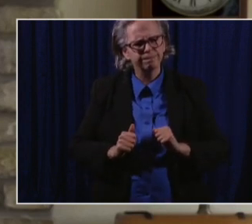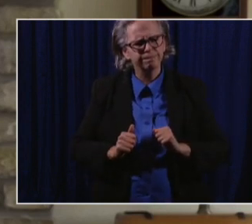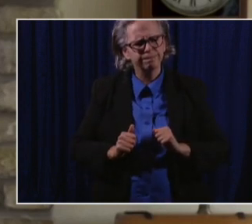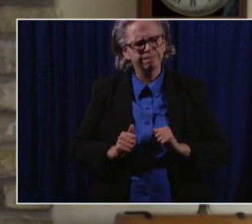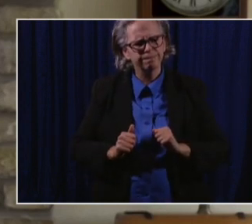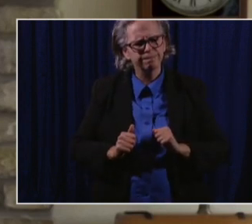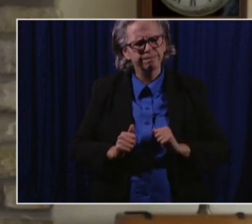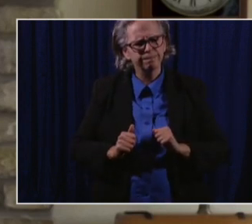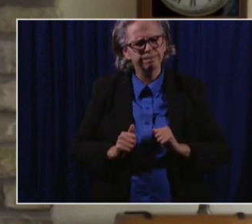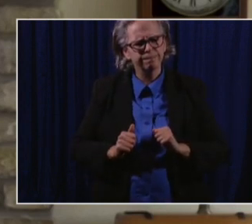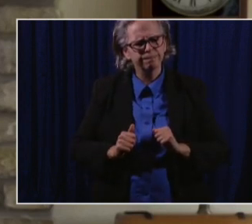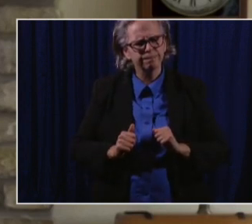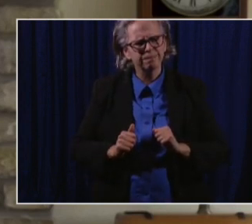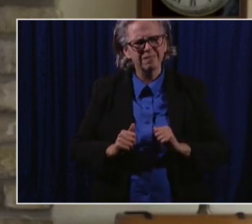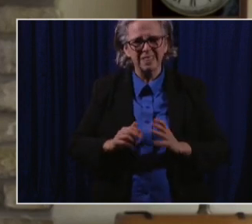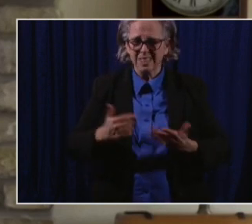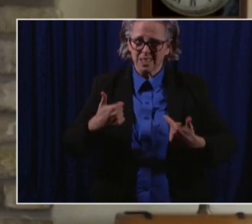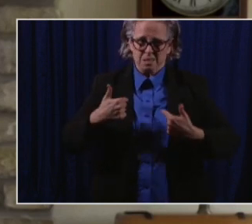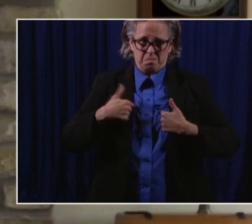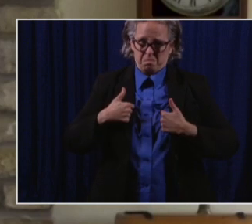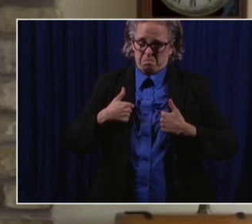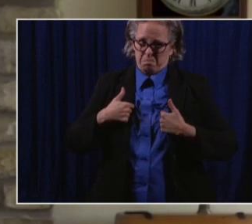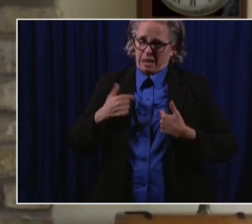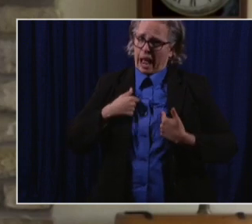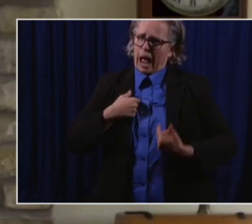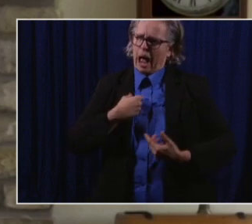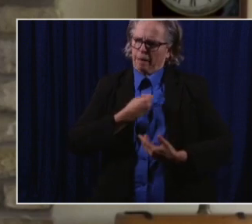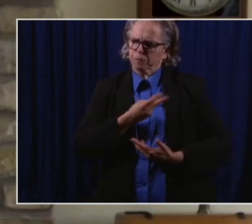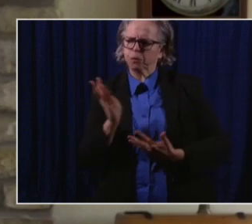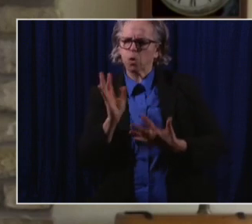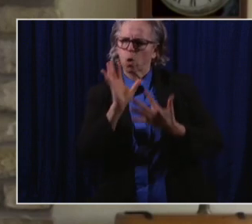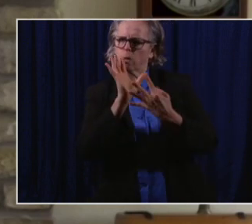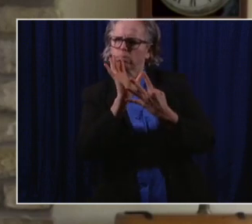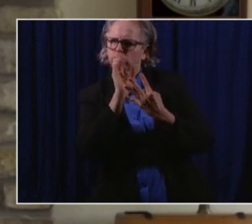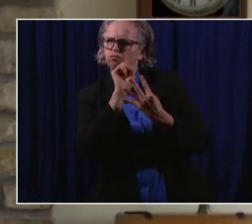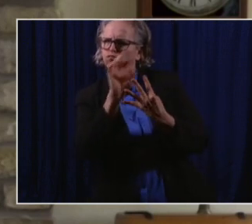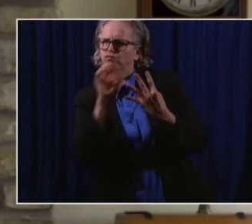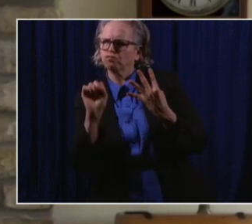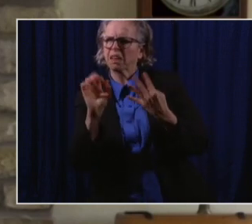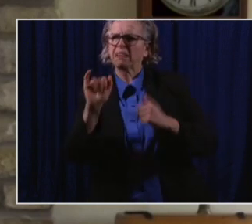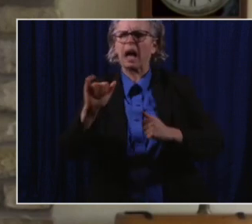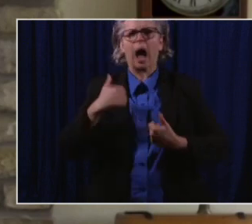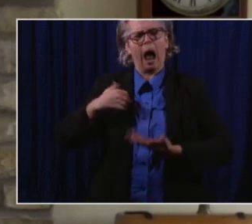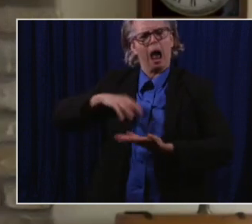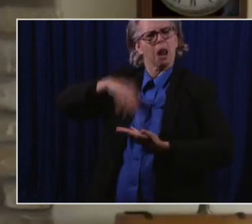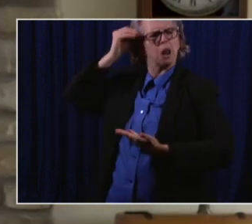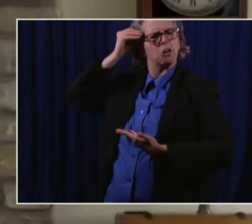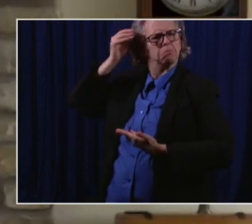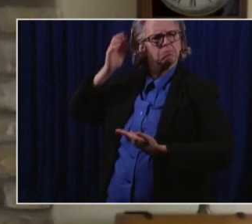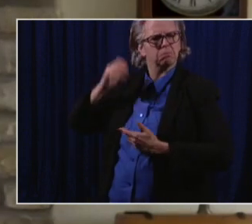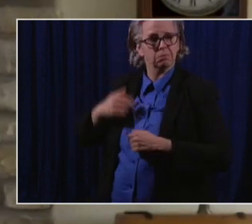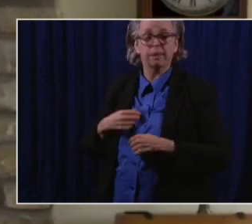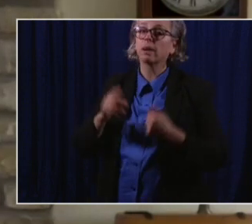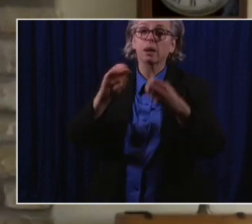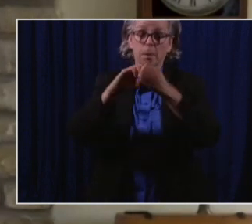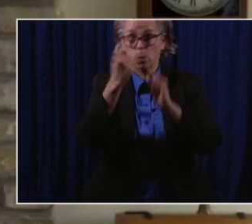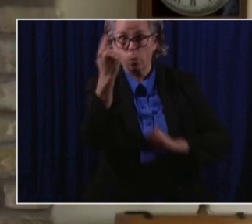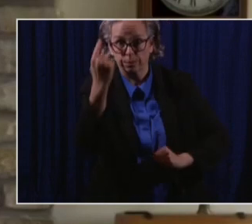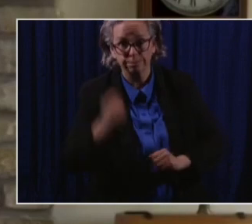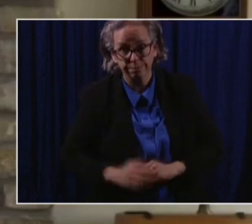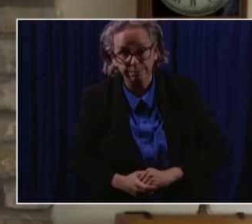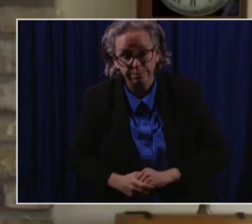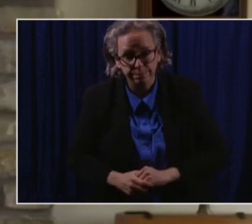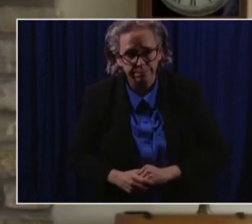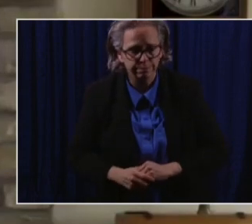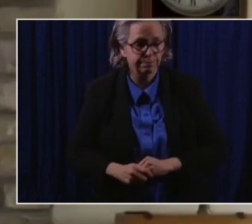Well, I have a few. I'm sure each one of us can come up with some. One, even the leader of our great